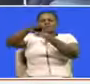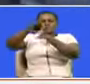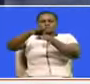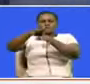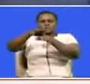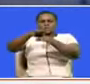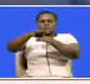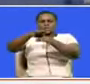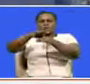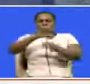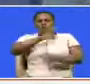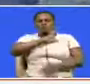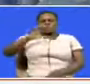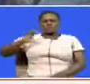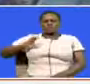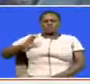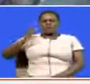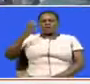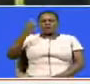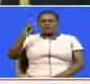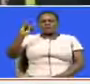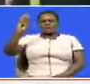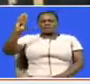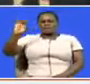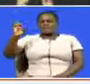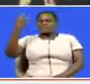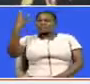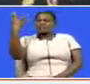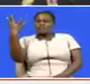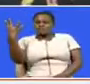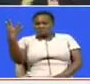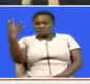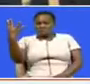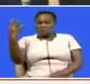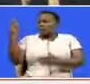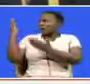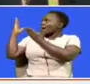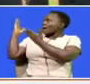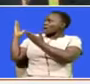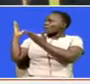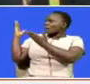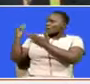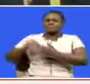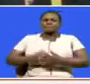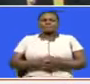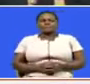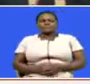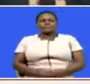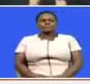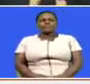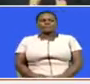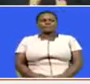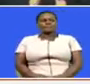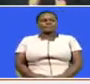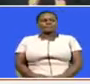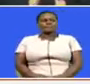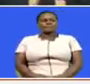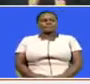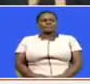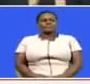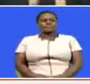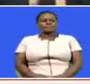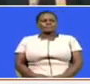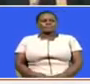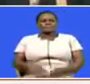maombi hayo, makamishna wa IEBC Juliana Cherera, Irene Masit, Francis Wanderi na Justus Nyagaya